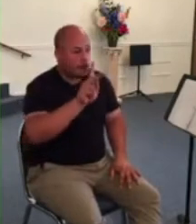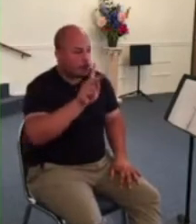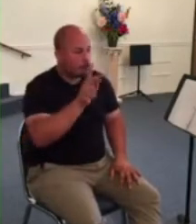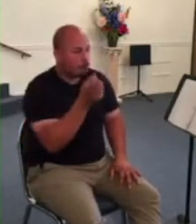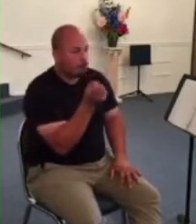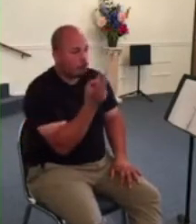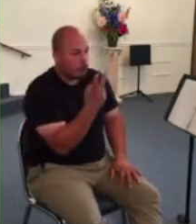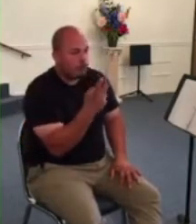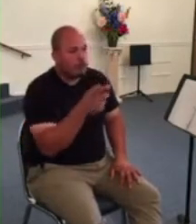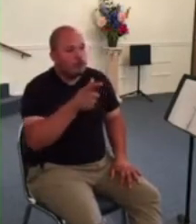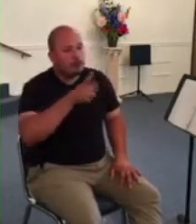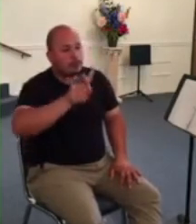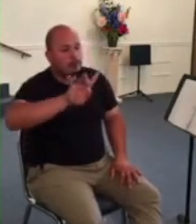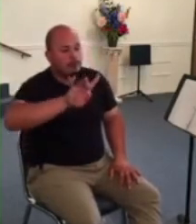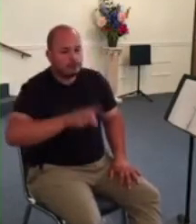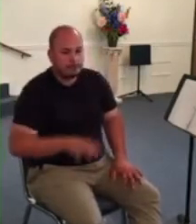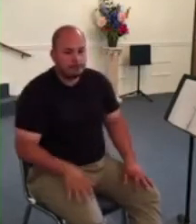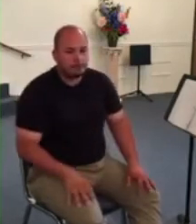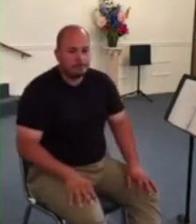28